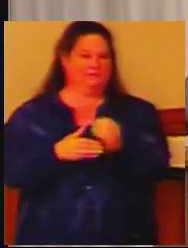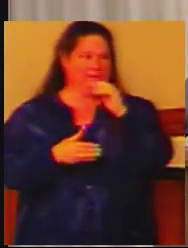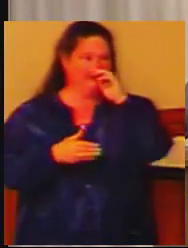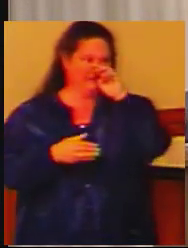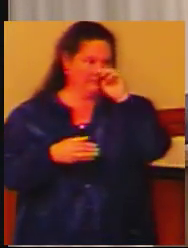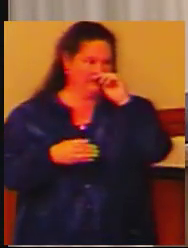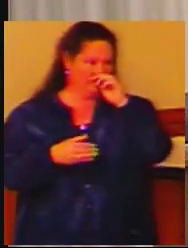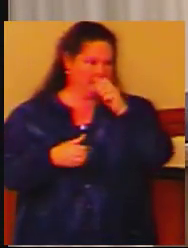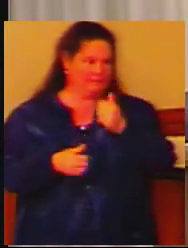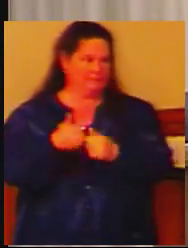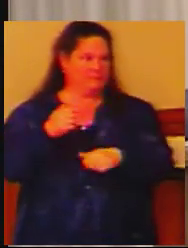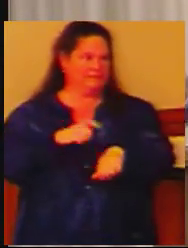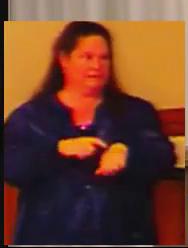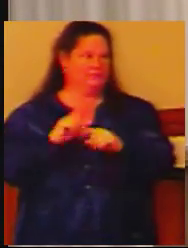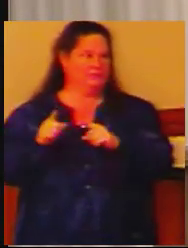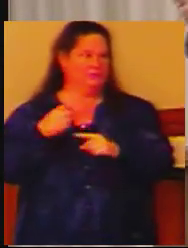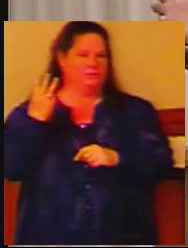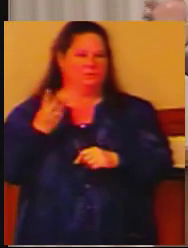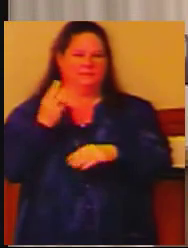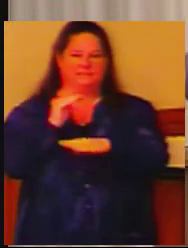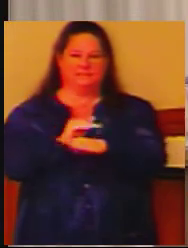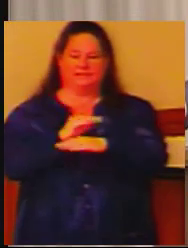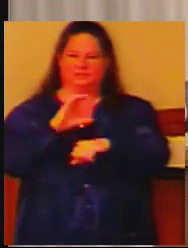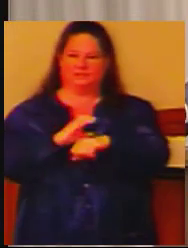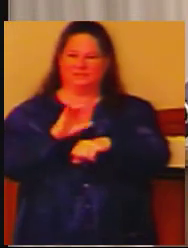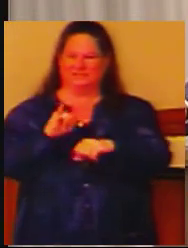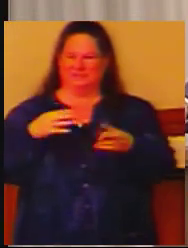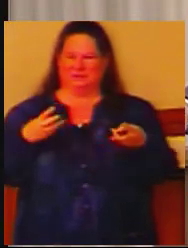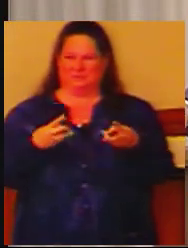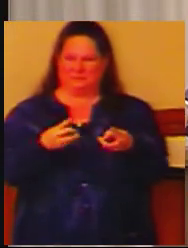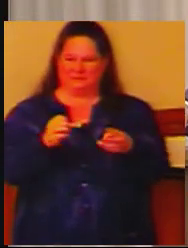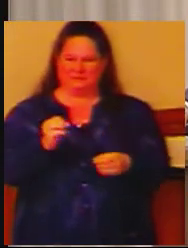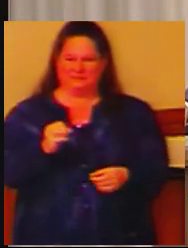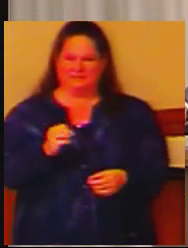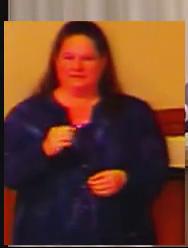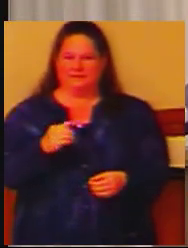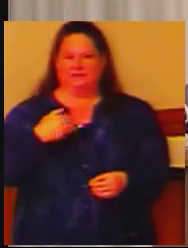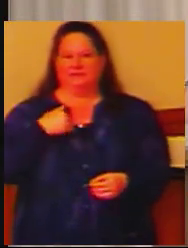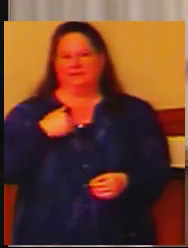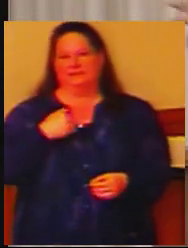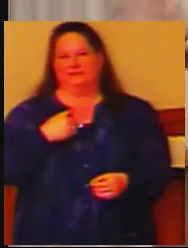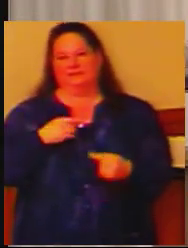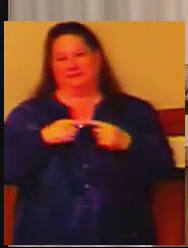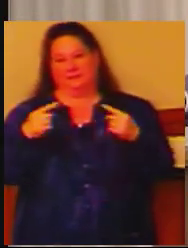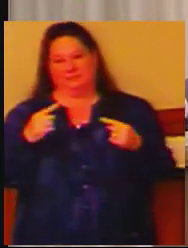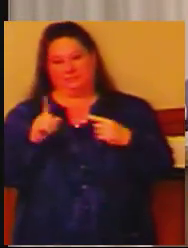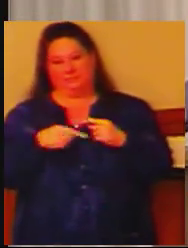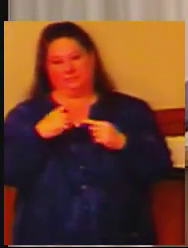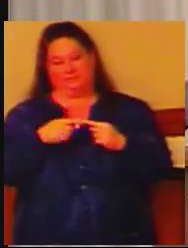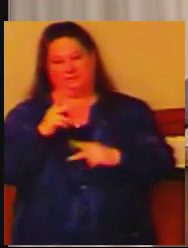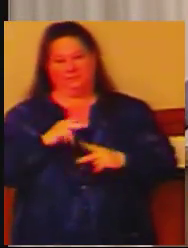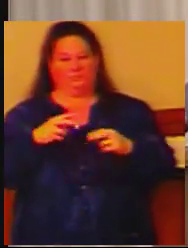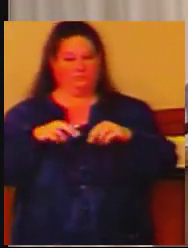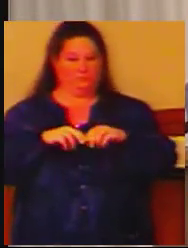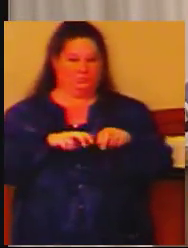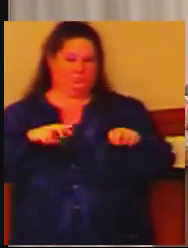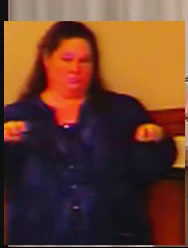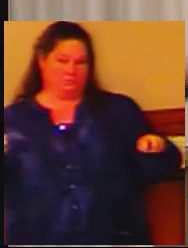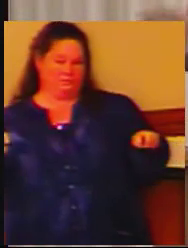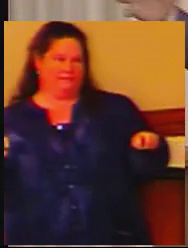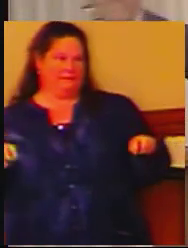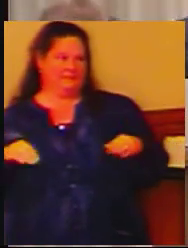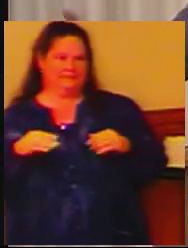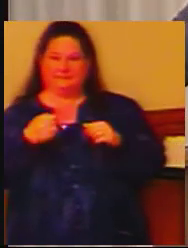And I usually go on Wednesday nights to church that way. So I'm on the other end of that when people move and say, can I help you, when you walk into a